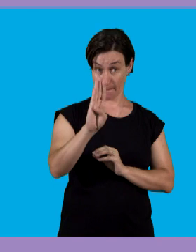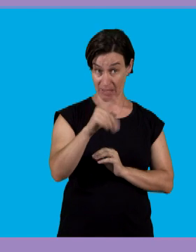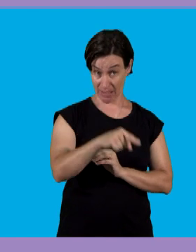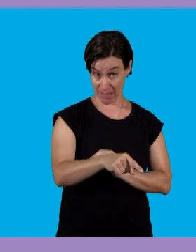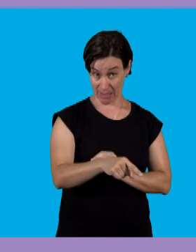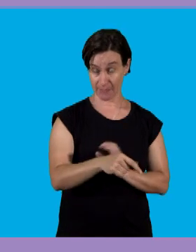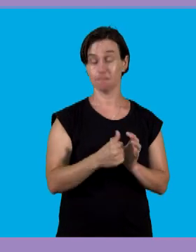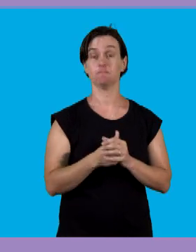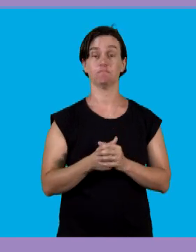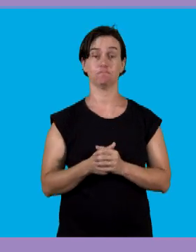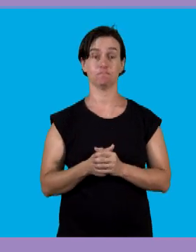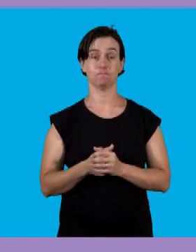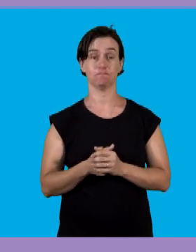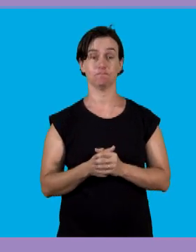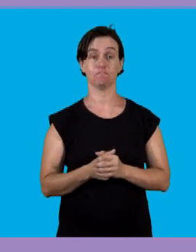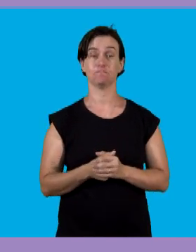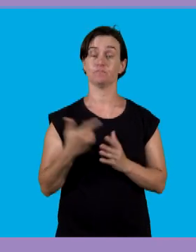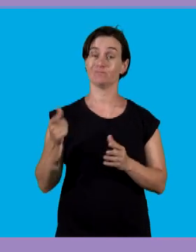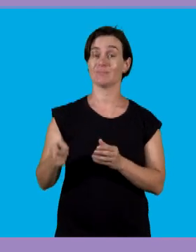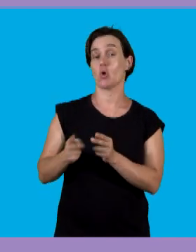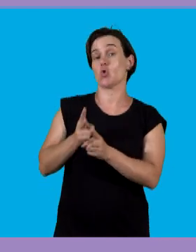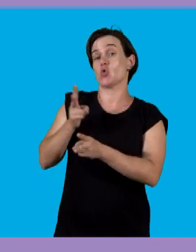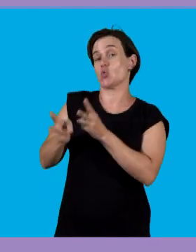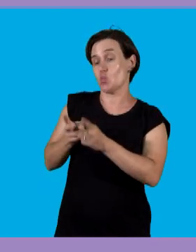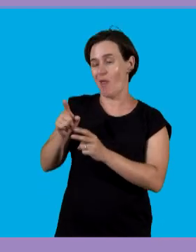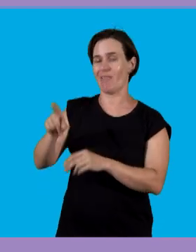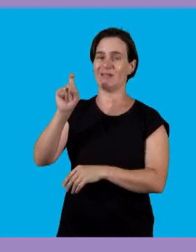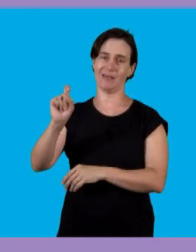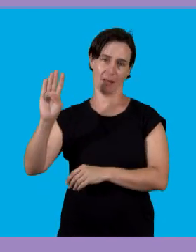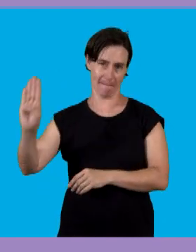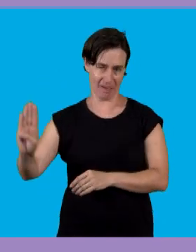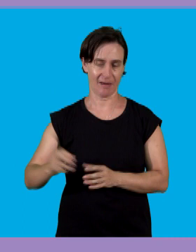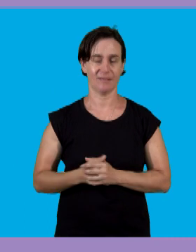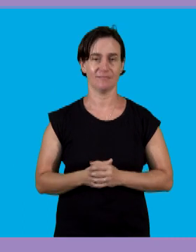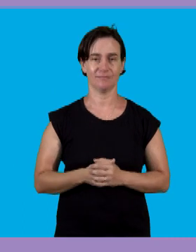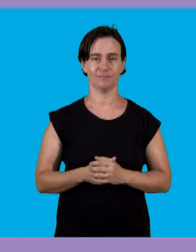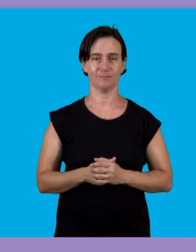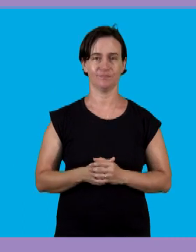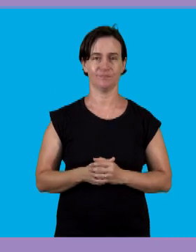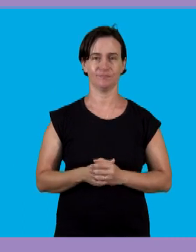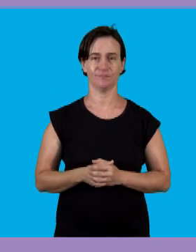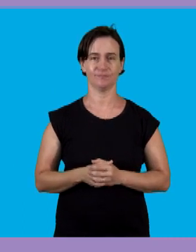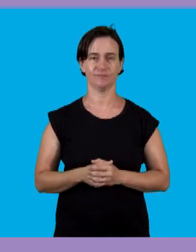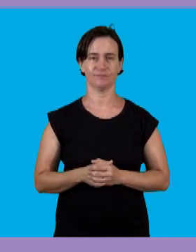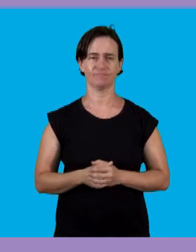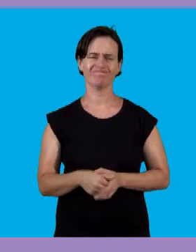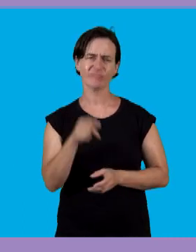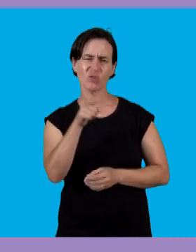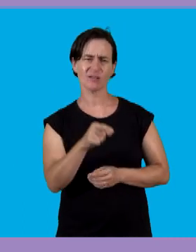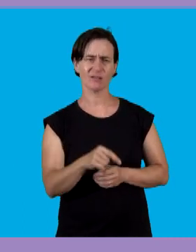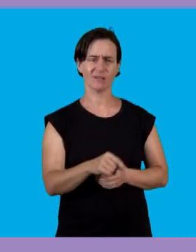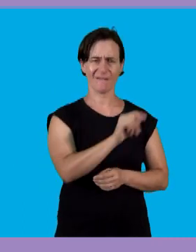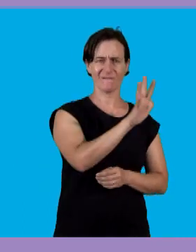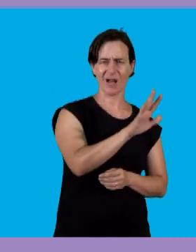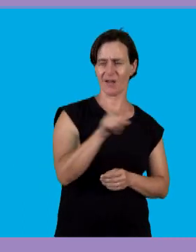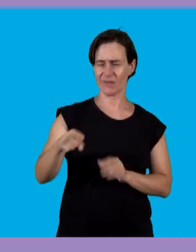the negative 30xb with the positive 12xb. What about that 5 and